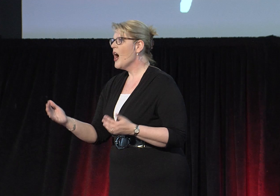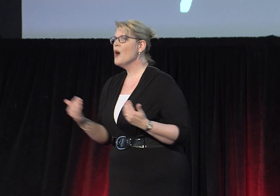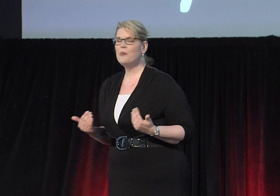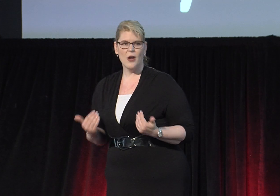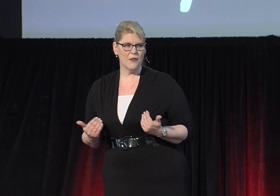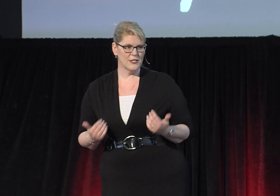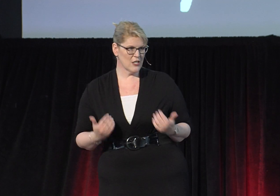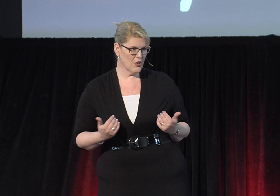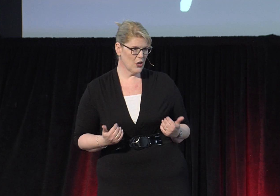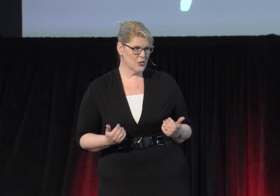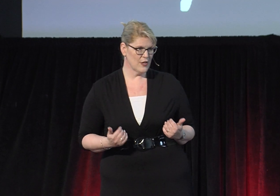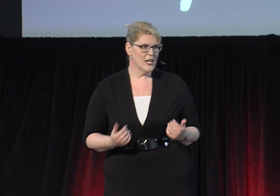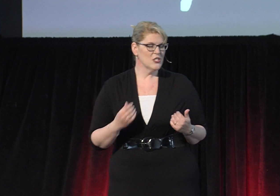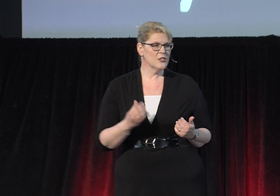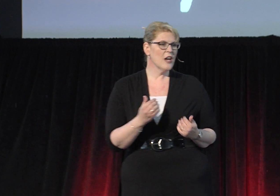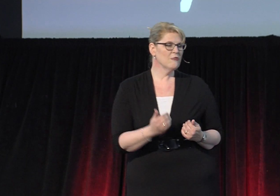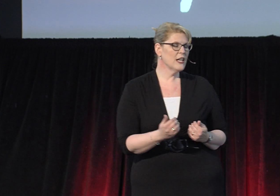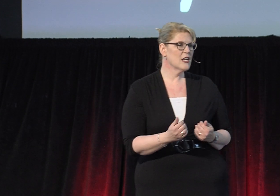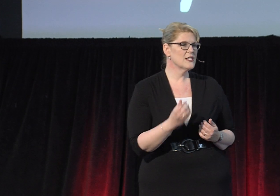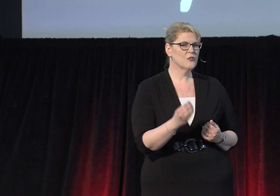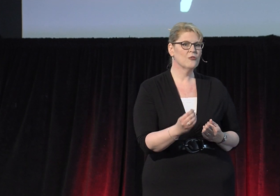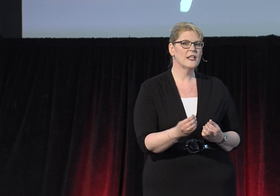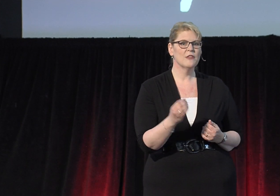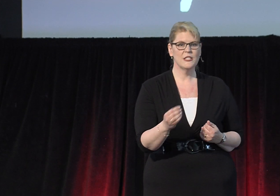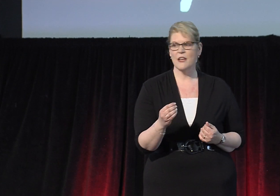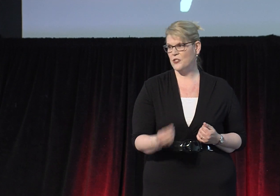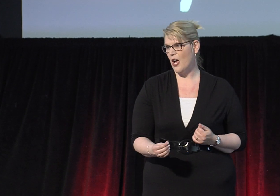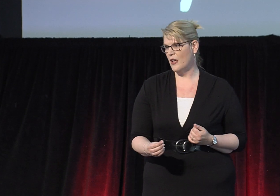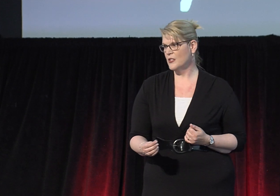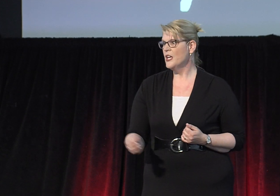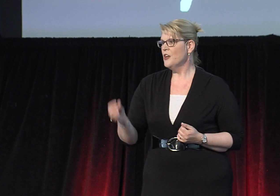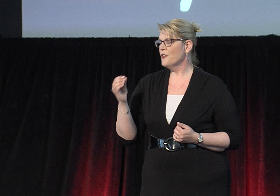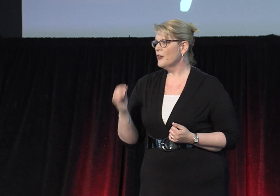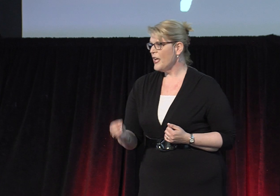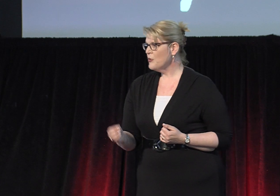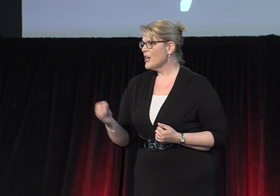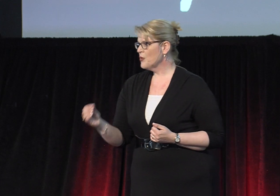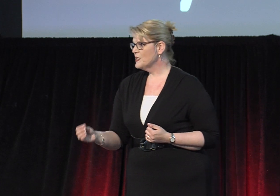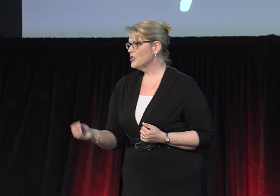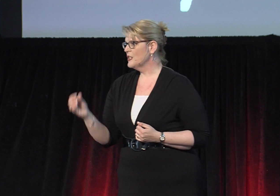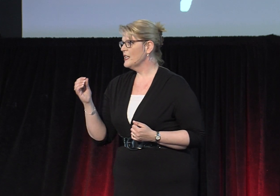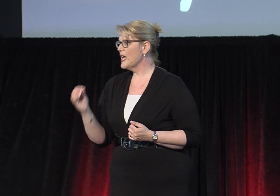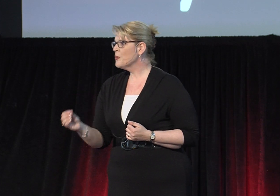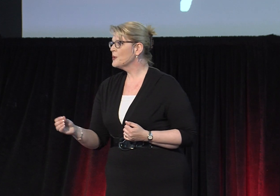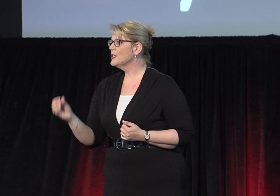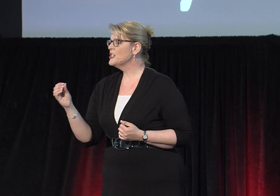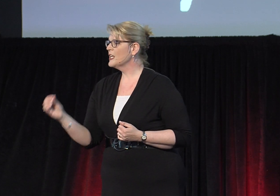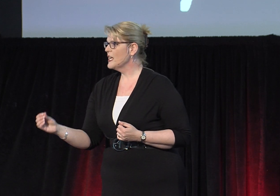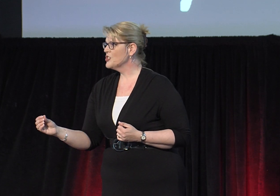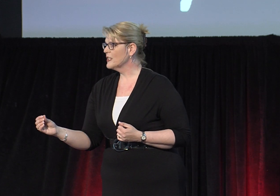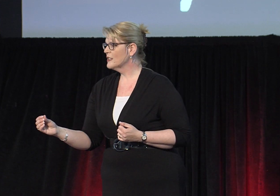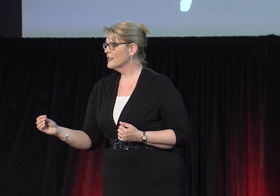for our province and our country to not recognize the rights of a deaf child for their language acquisition and